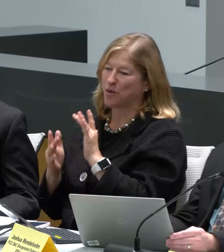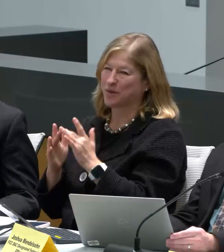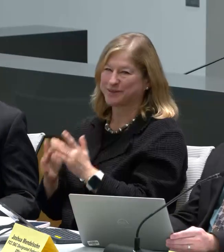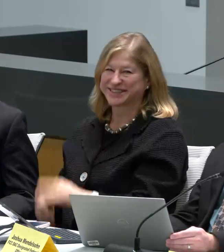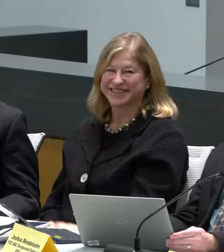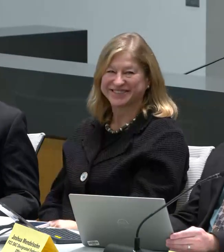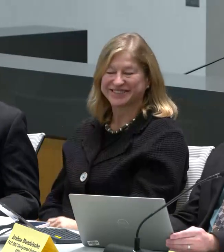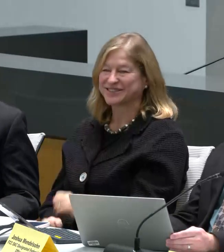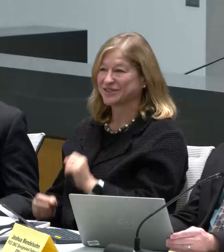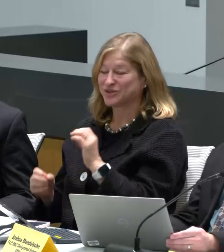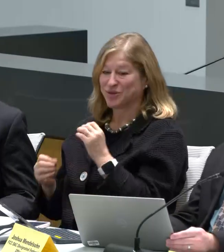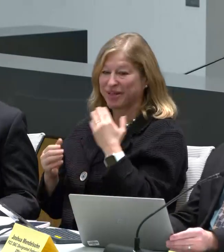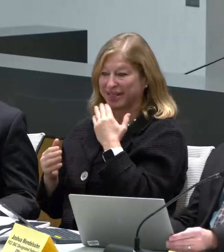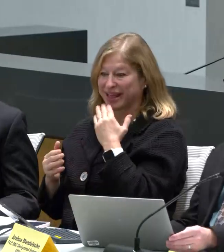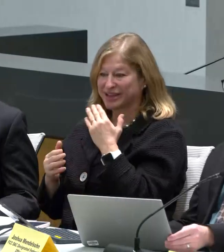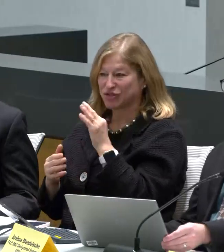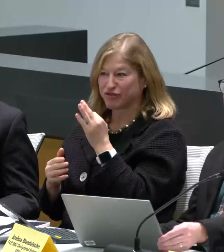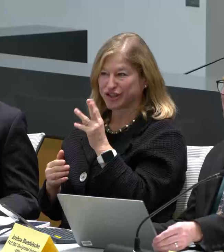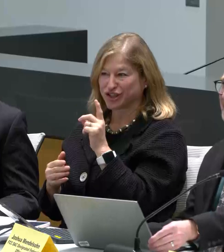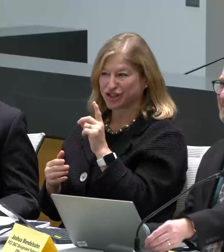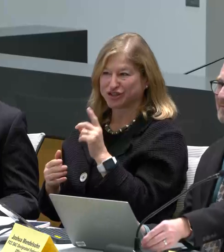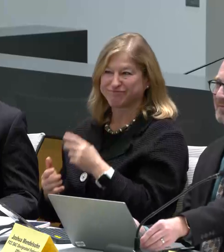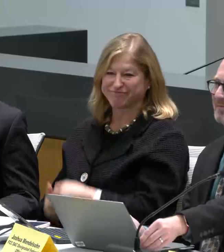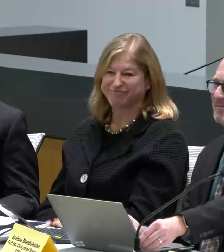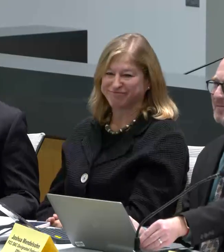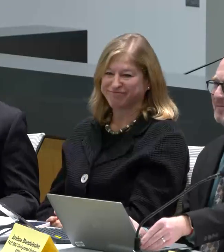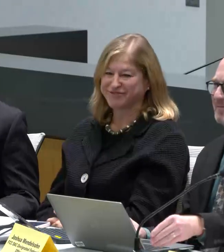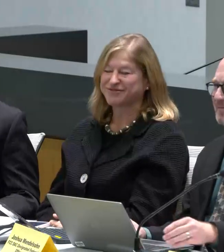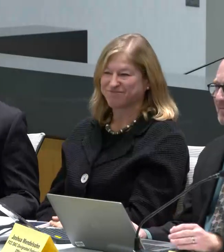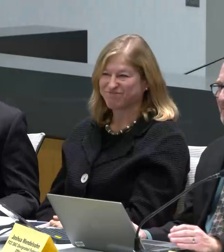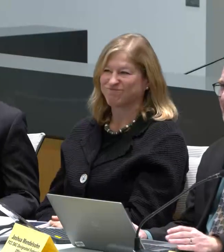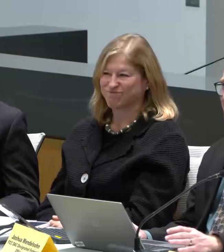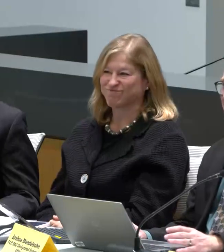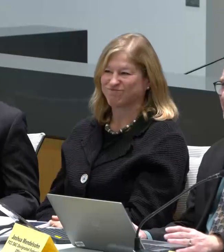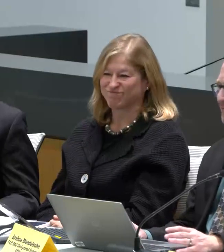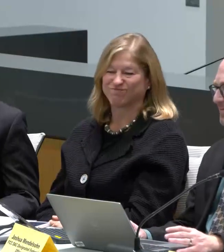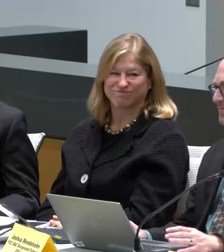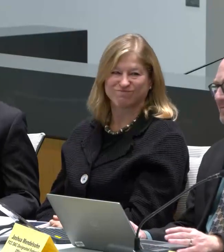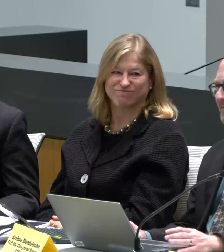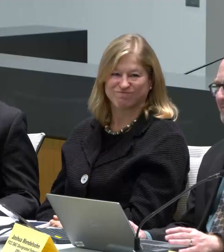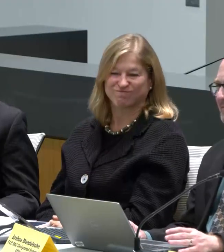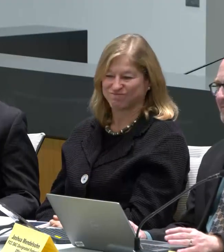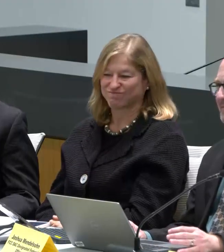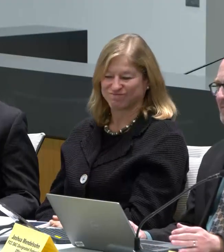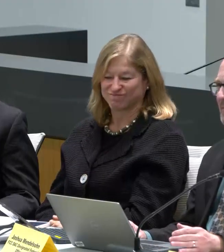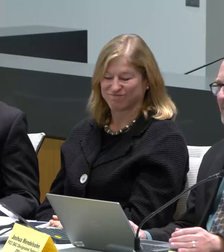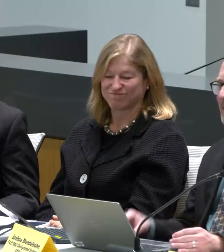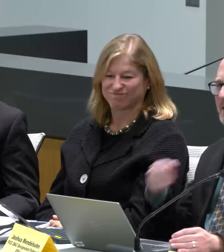And again, all of that information is available on our website. Thank you, Richard, for that.